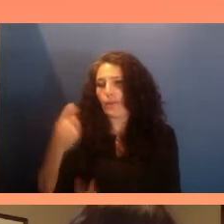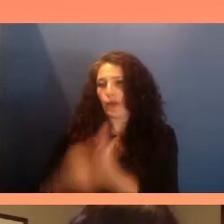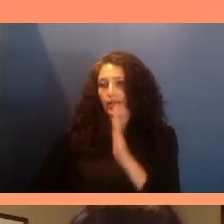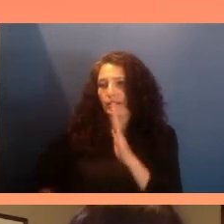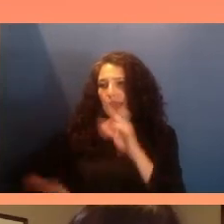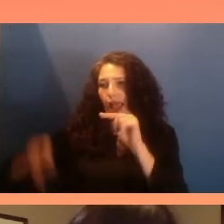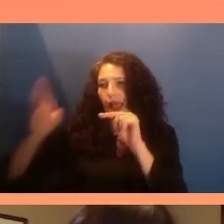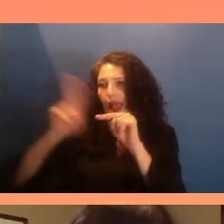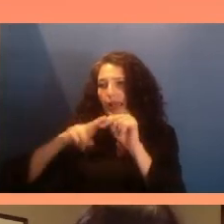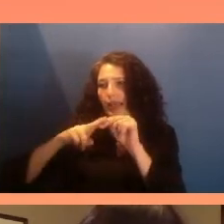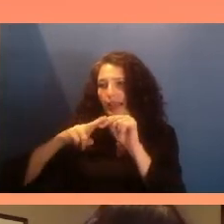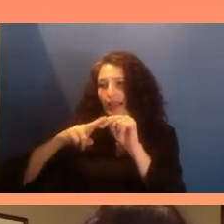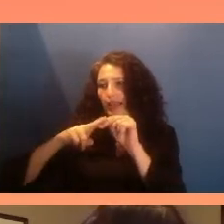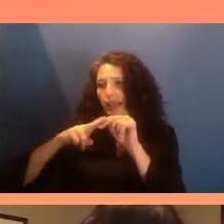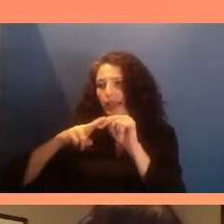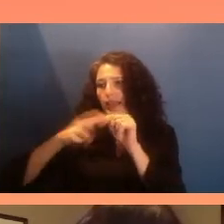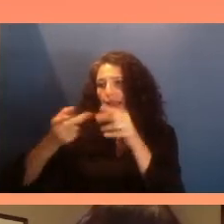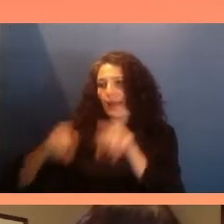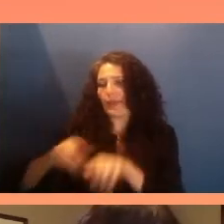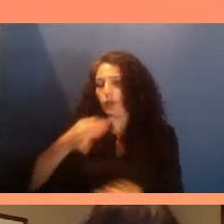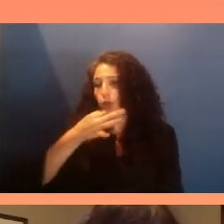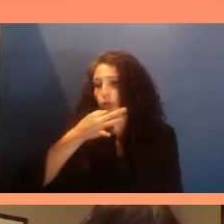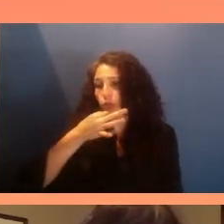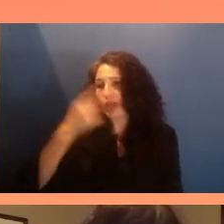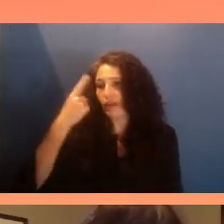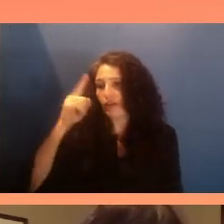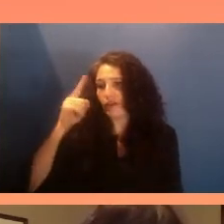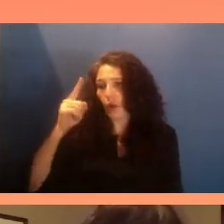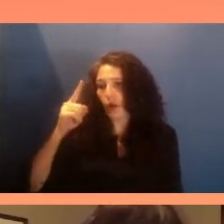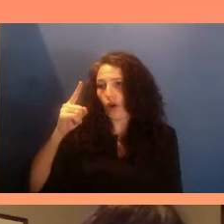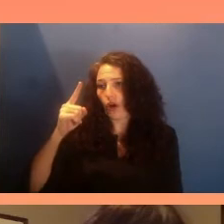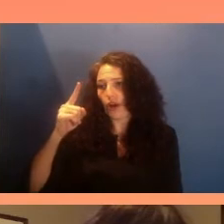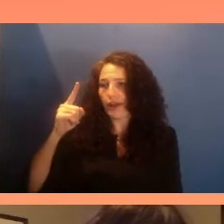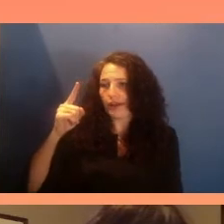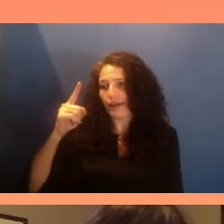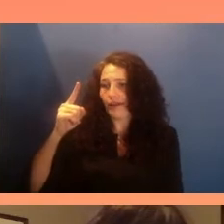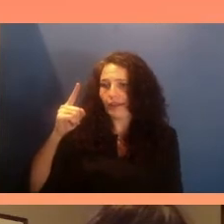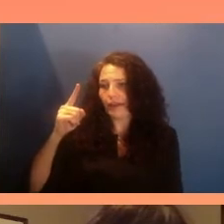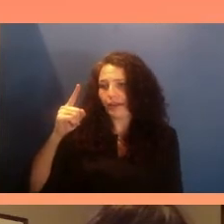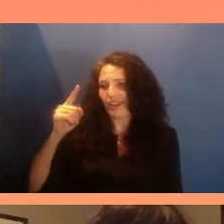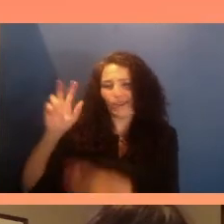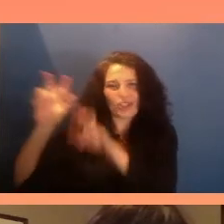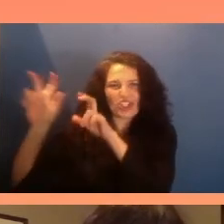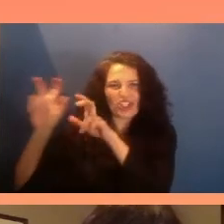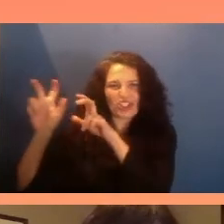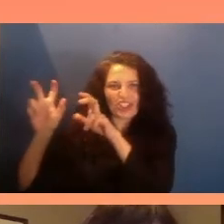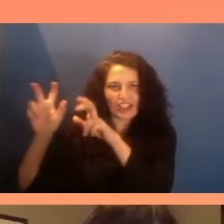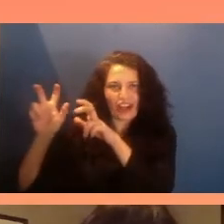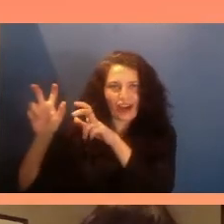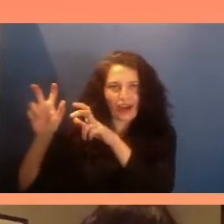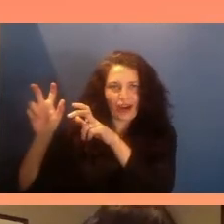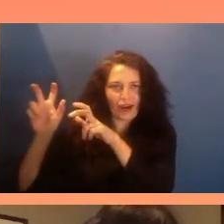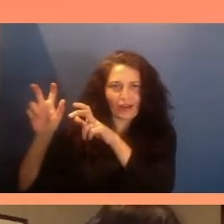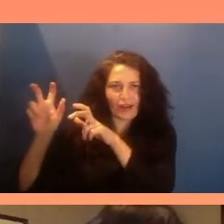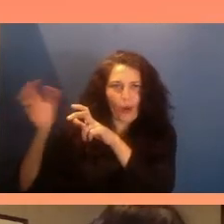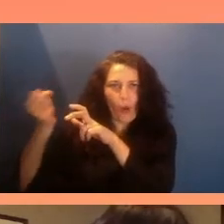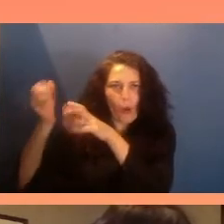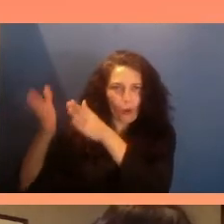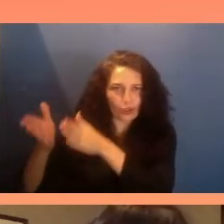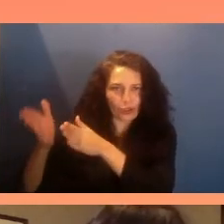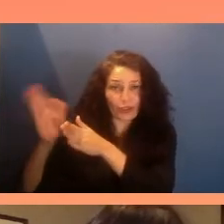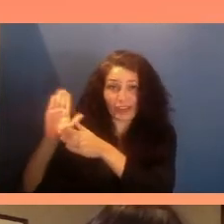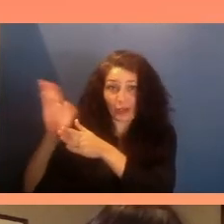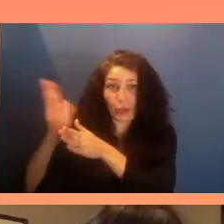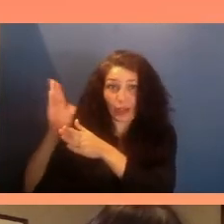their shareholders. What a boon it's going to be. And so I think that when amongst indie filmmakers, we can